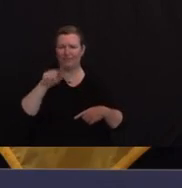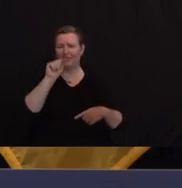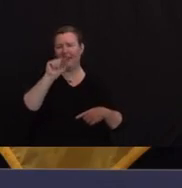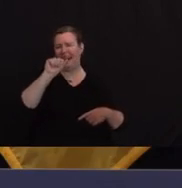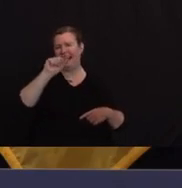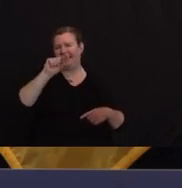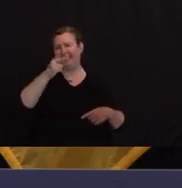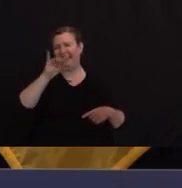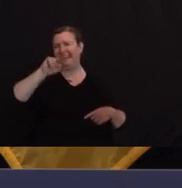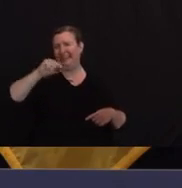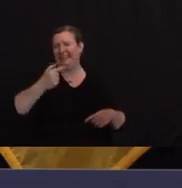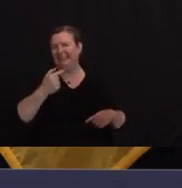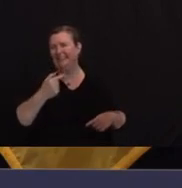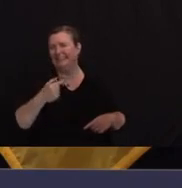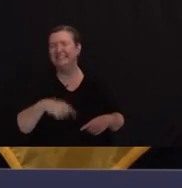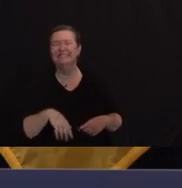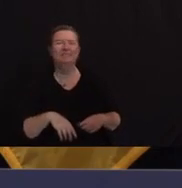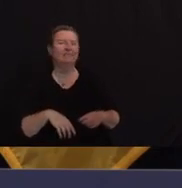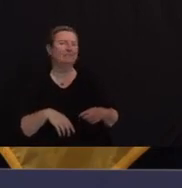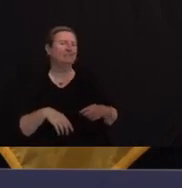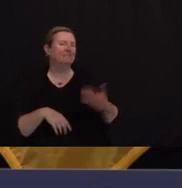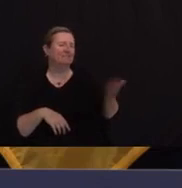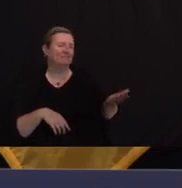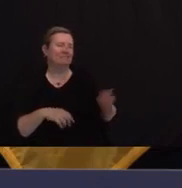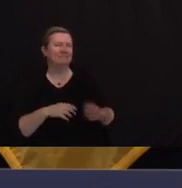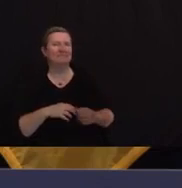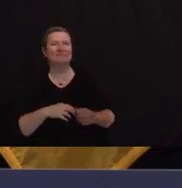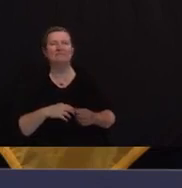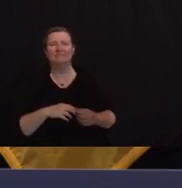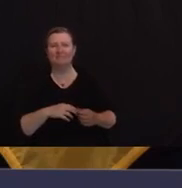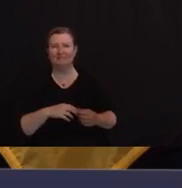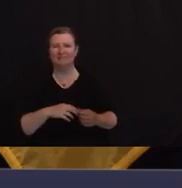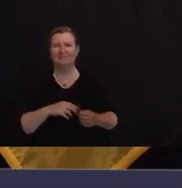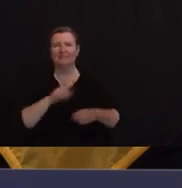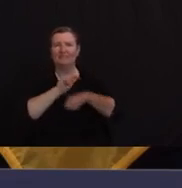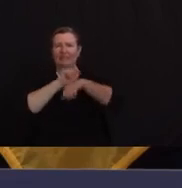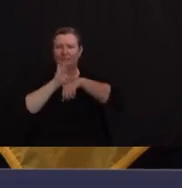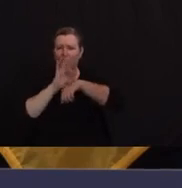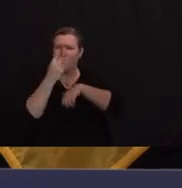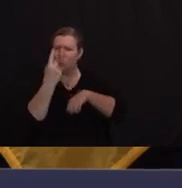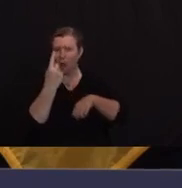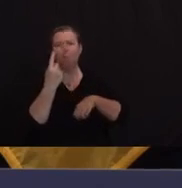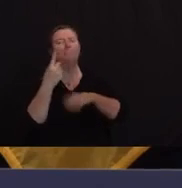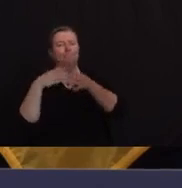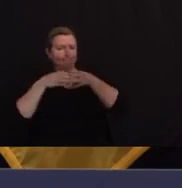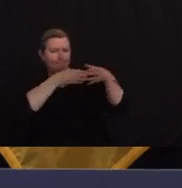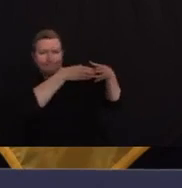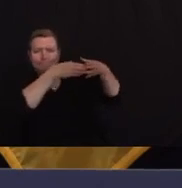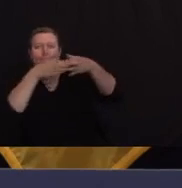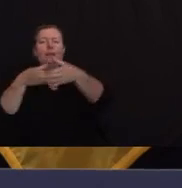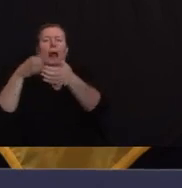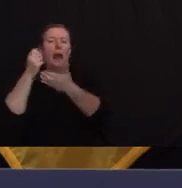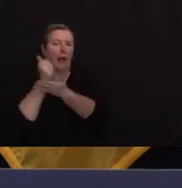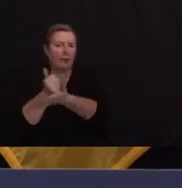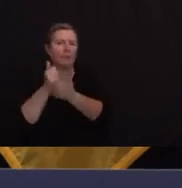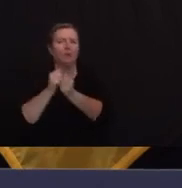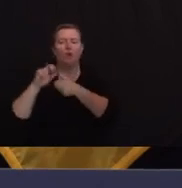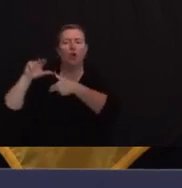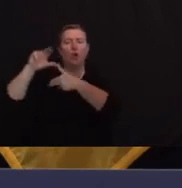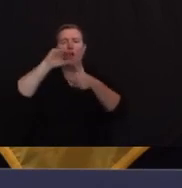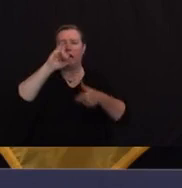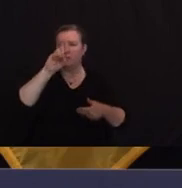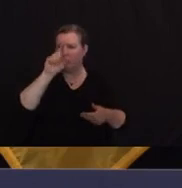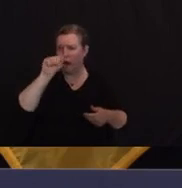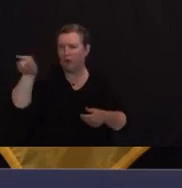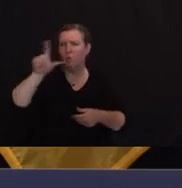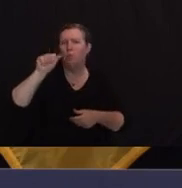You got Task Force 1 in Alabama. Would love to helping out with this awful Ida hurricane. Looks like we're going to get